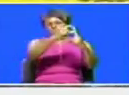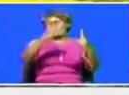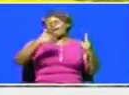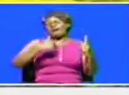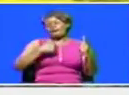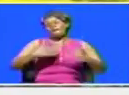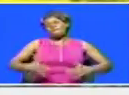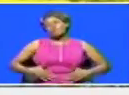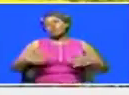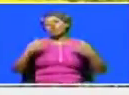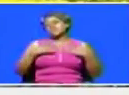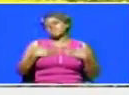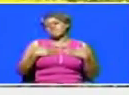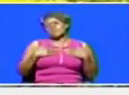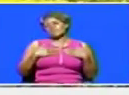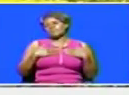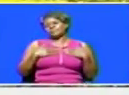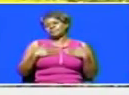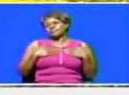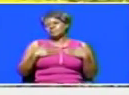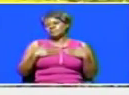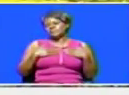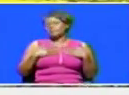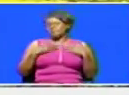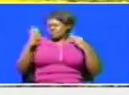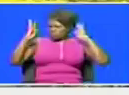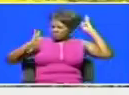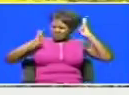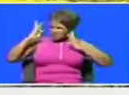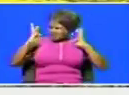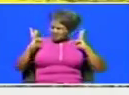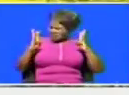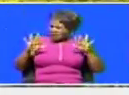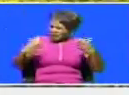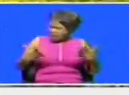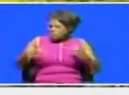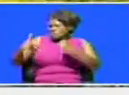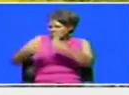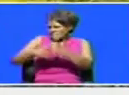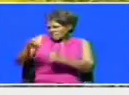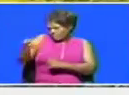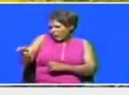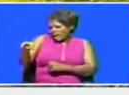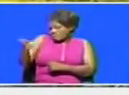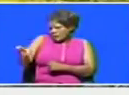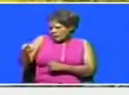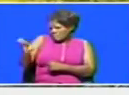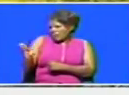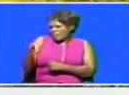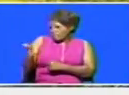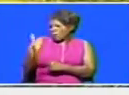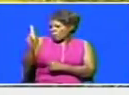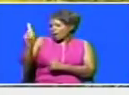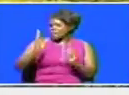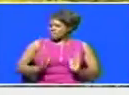bullets still lodged on his thigh. So you'd wonder what would warrant six bullets being aimed at